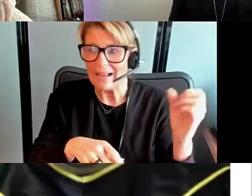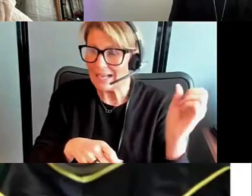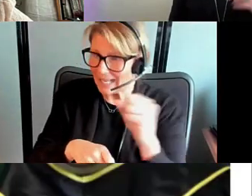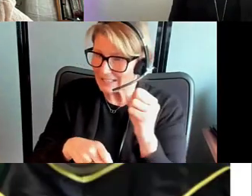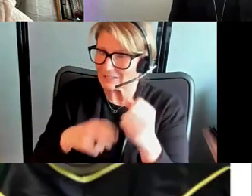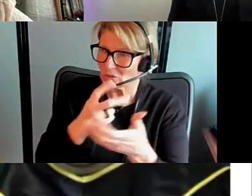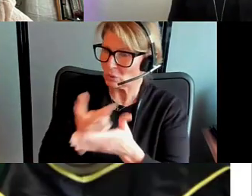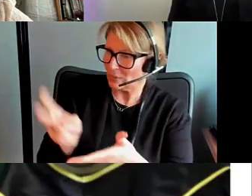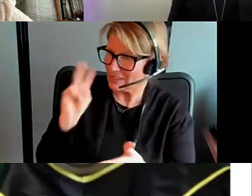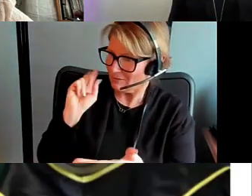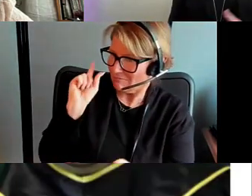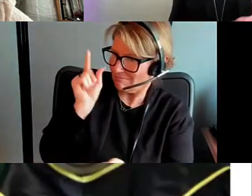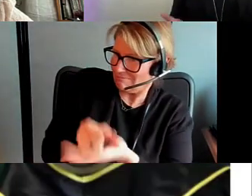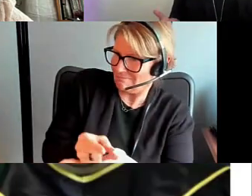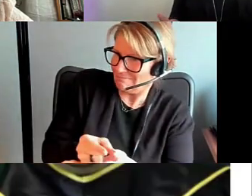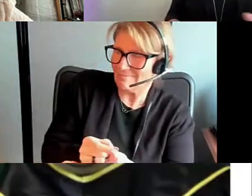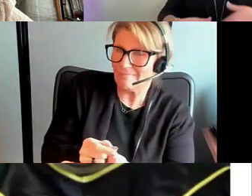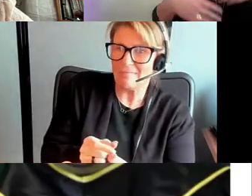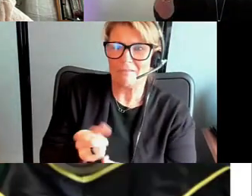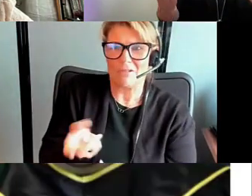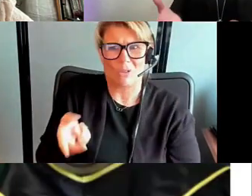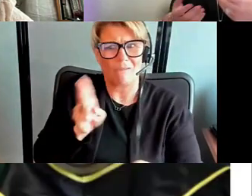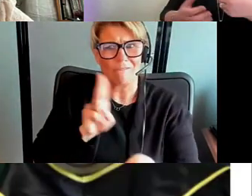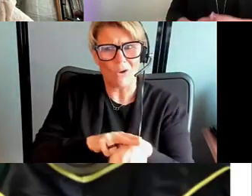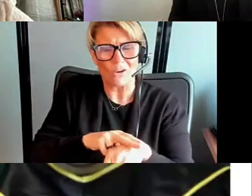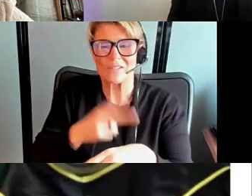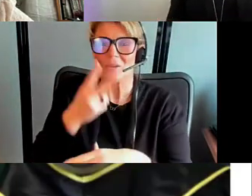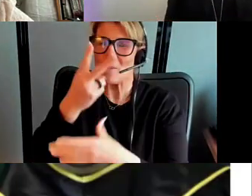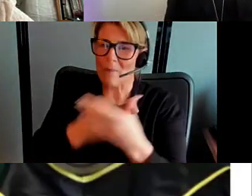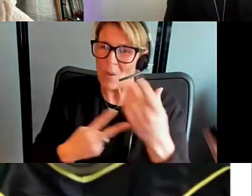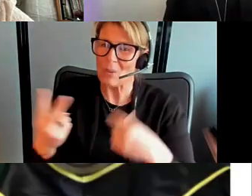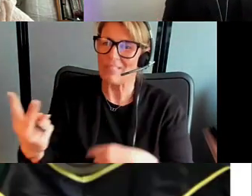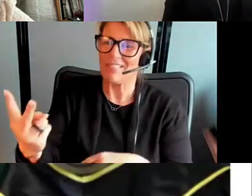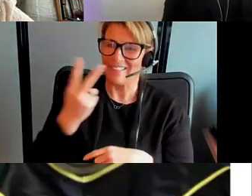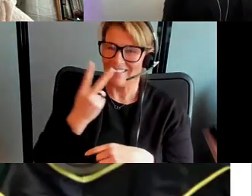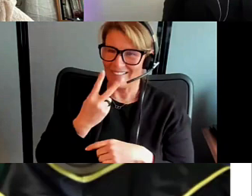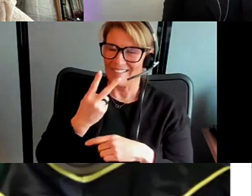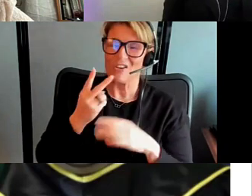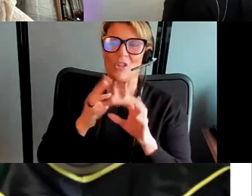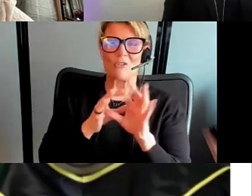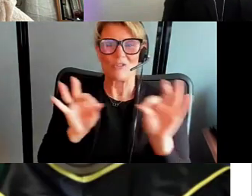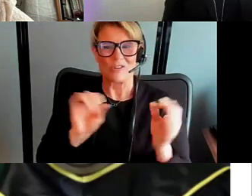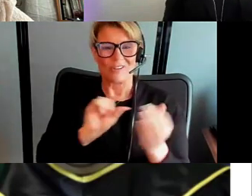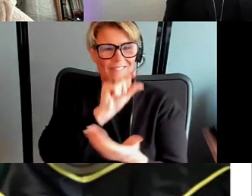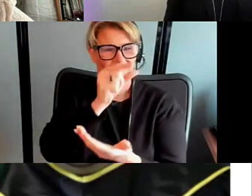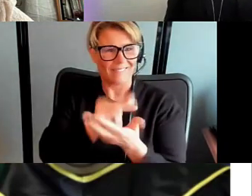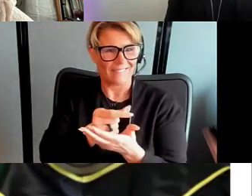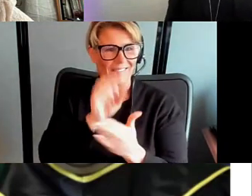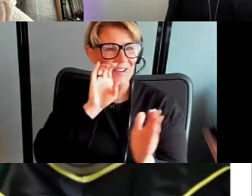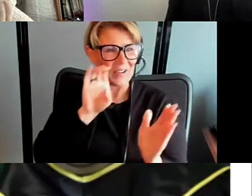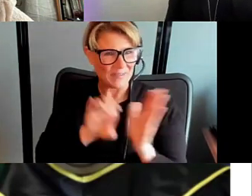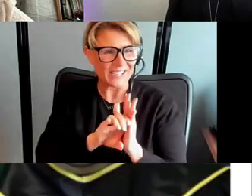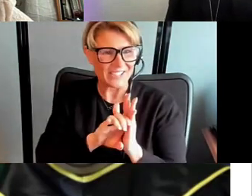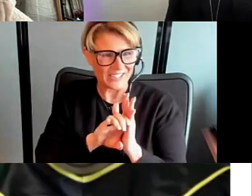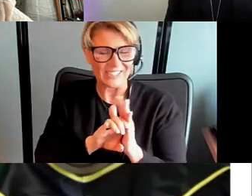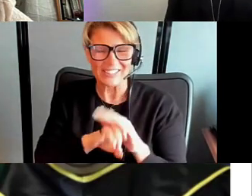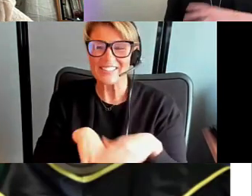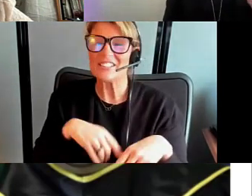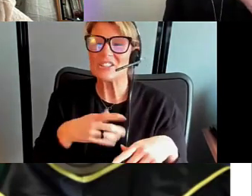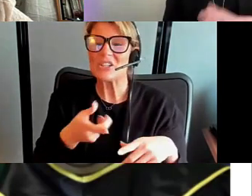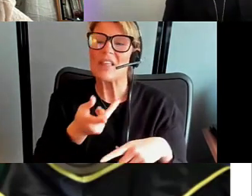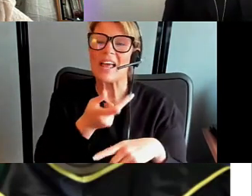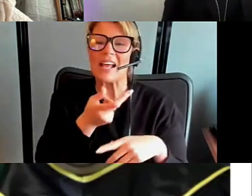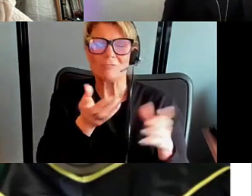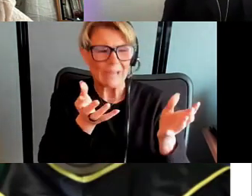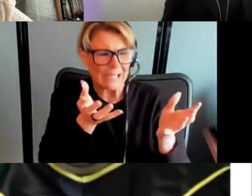finished 2 weeks ago." And I said, "Well, of course." So they both came in. And then I talked to them and I said, "Hey,